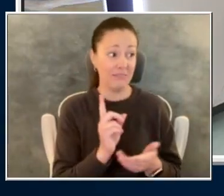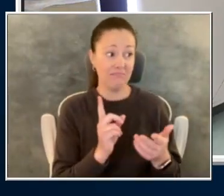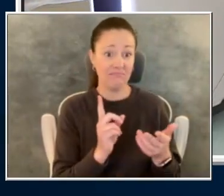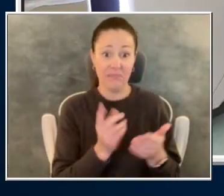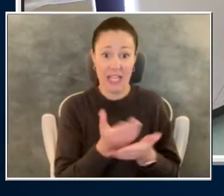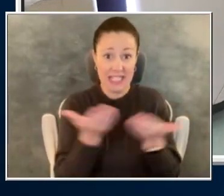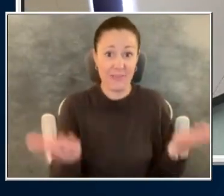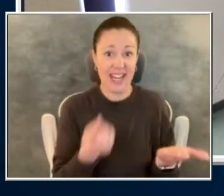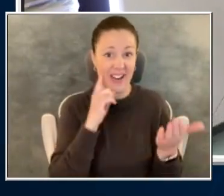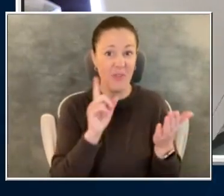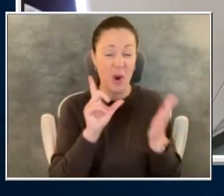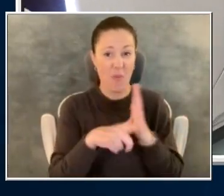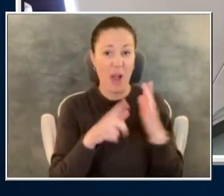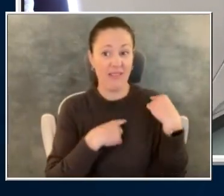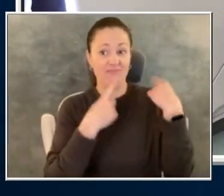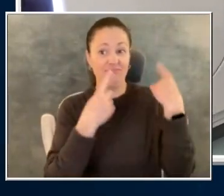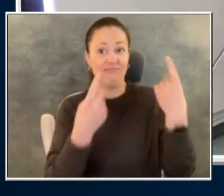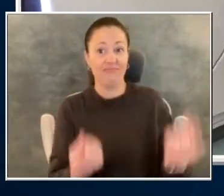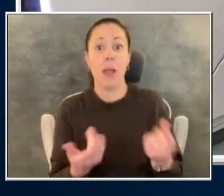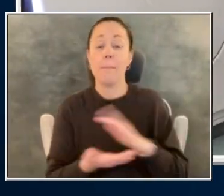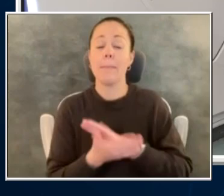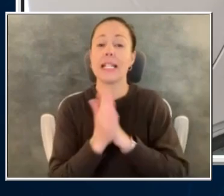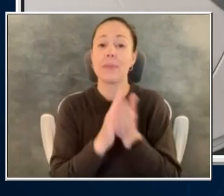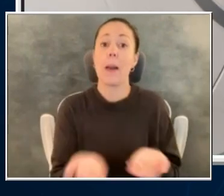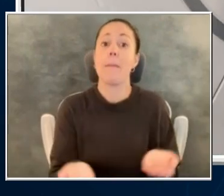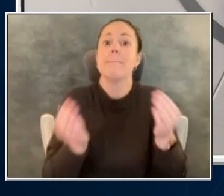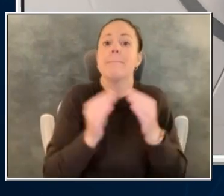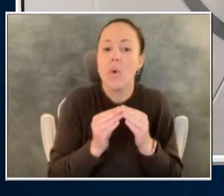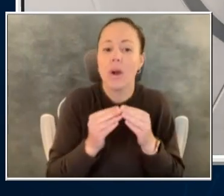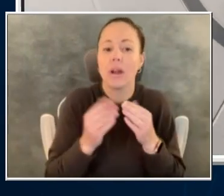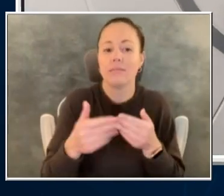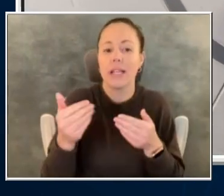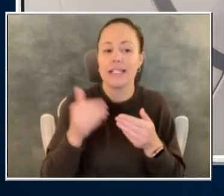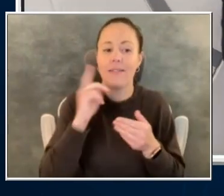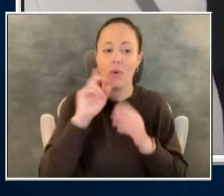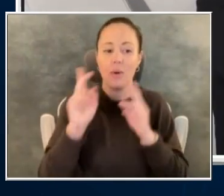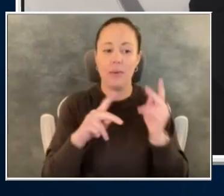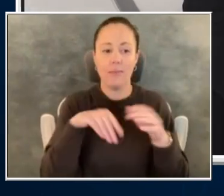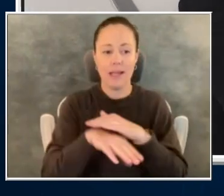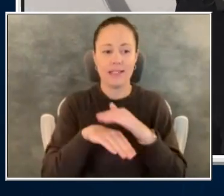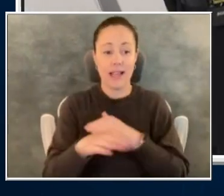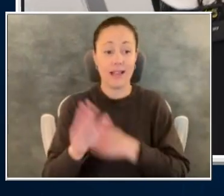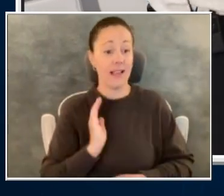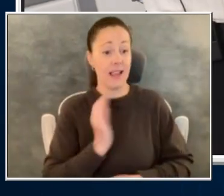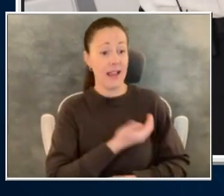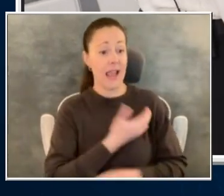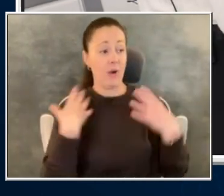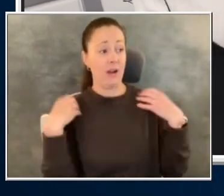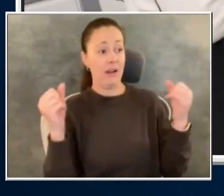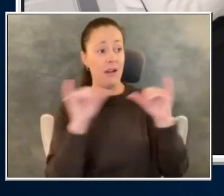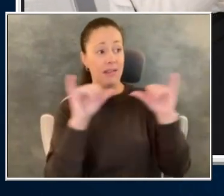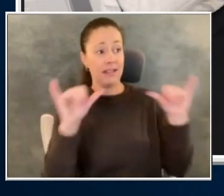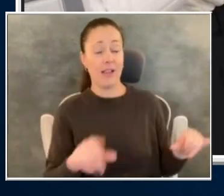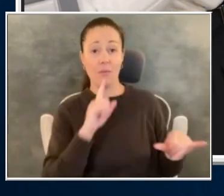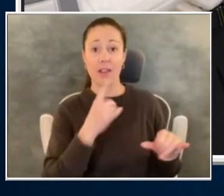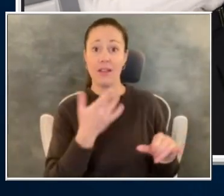more accessible. Actually, in our health system, we've been fortunate that our Kansas